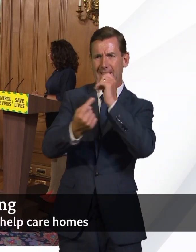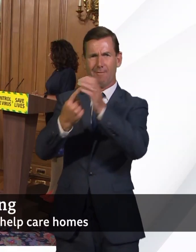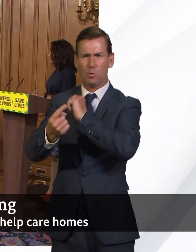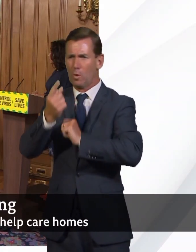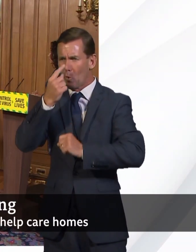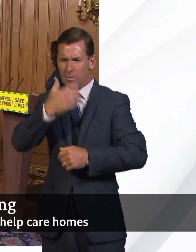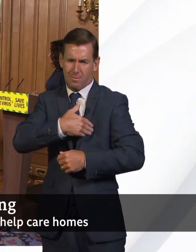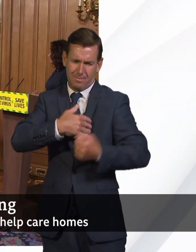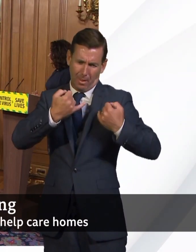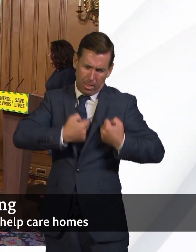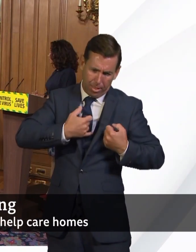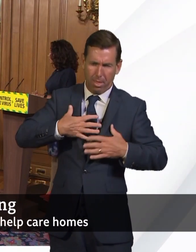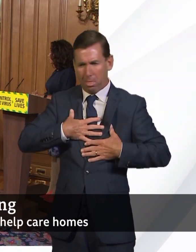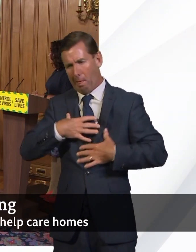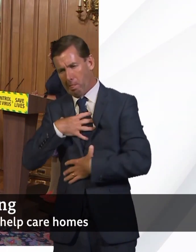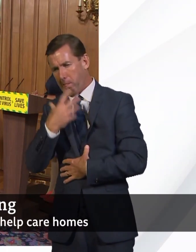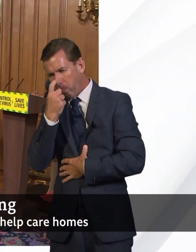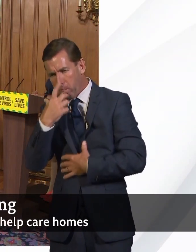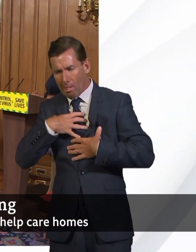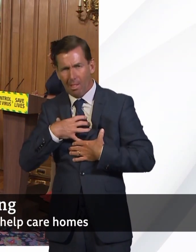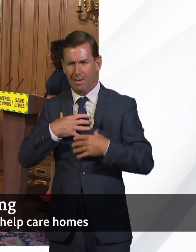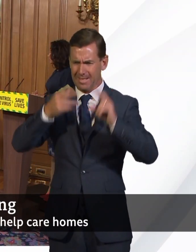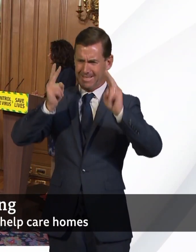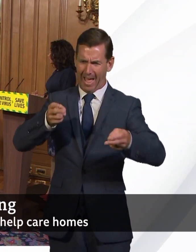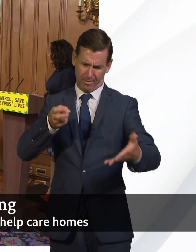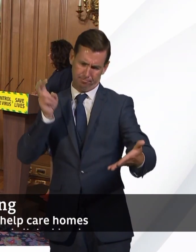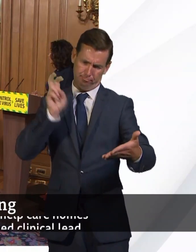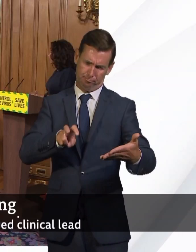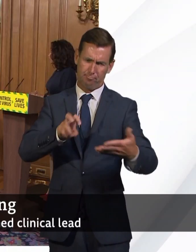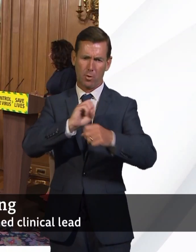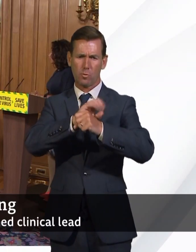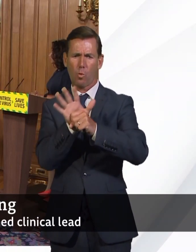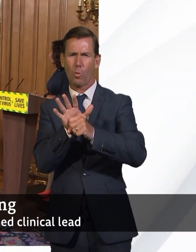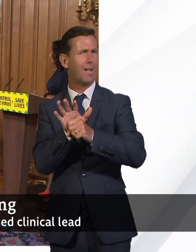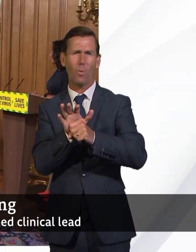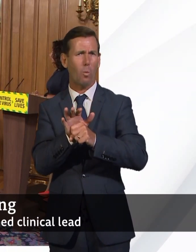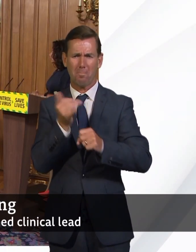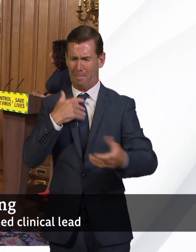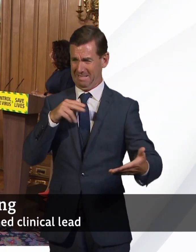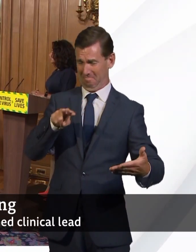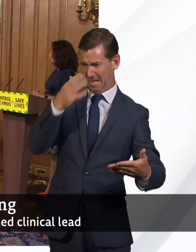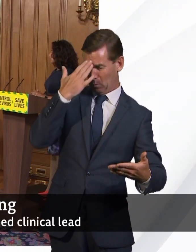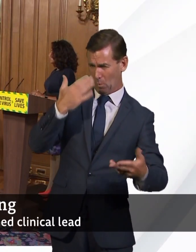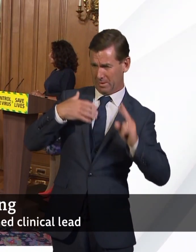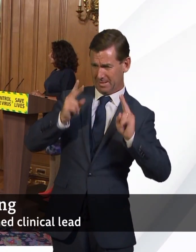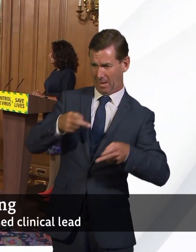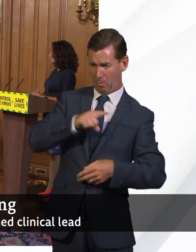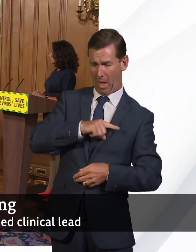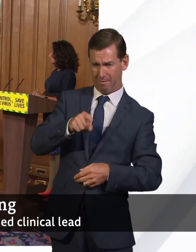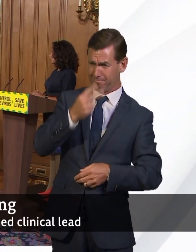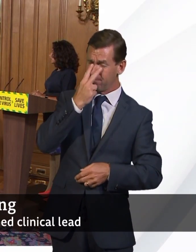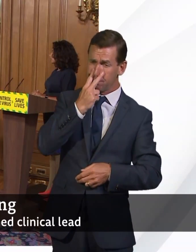for example, when a death is registered, it's not always easy to pinpoint, as a doctor